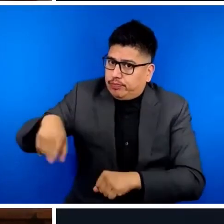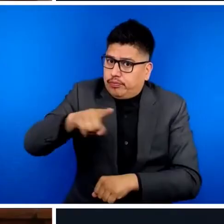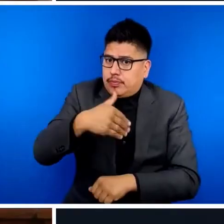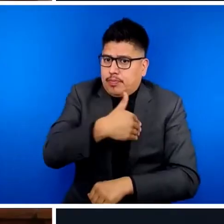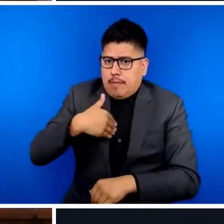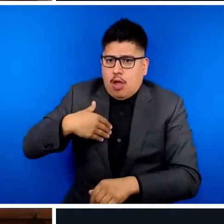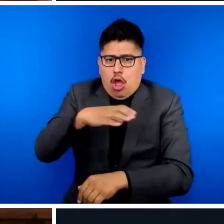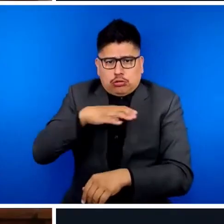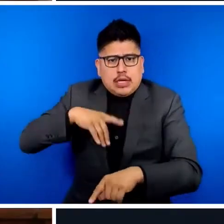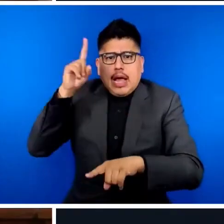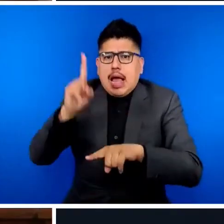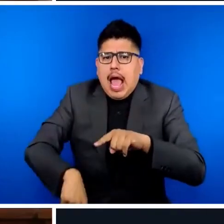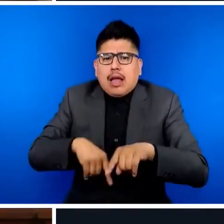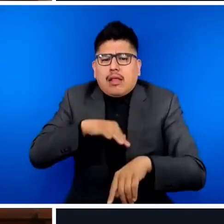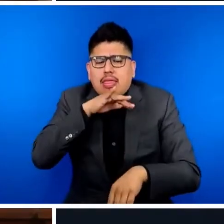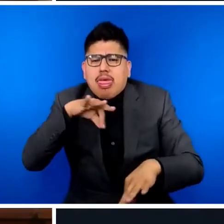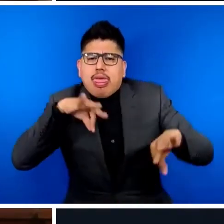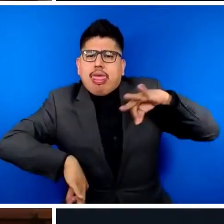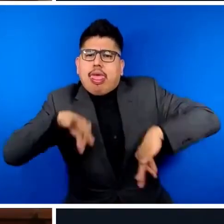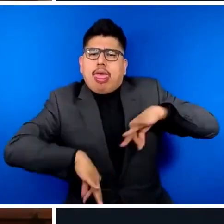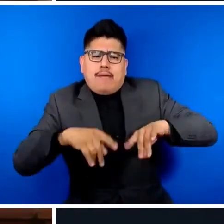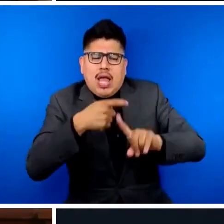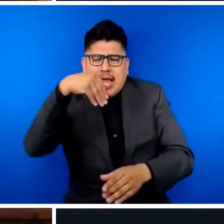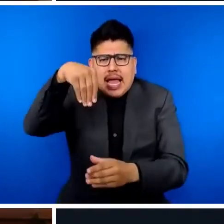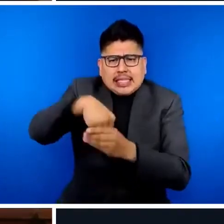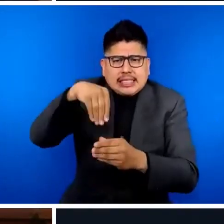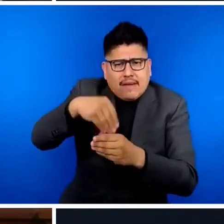using insider information.